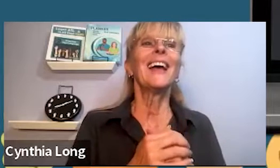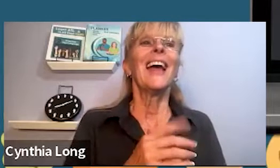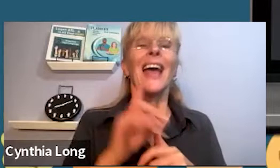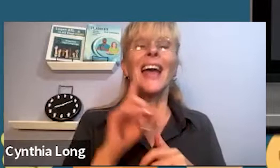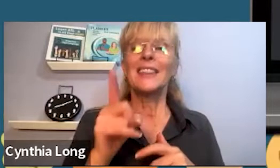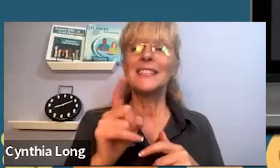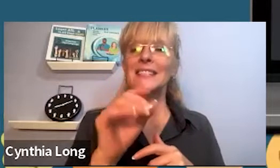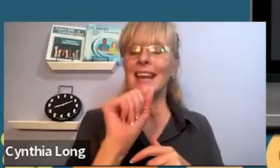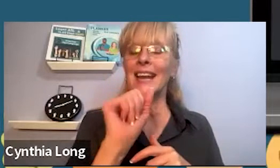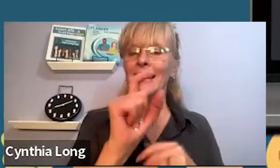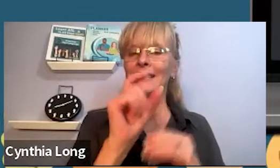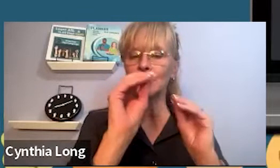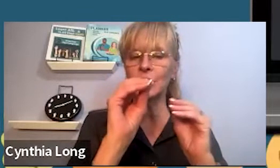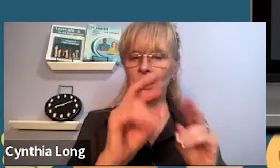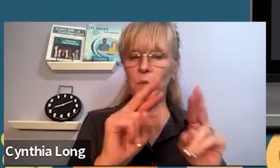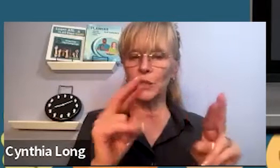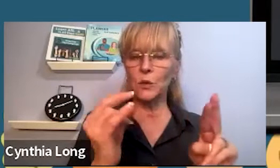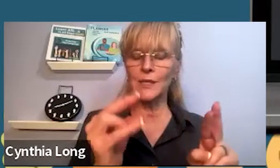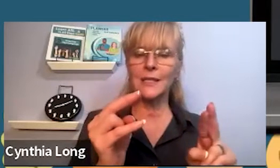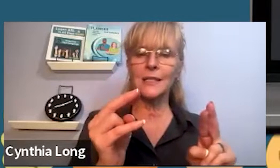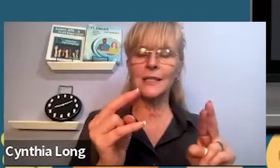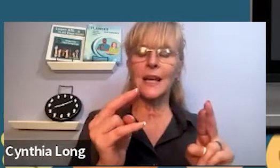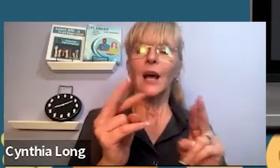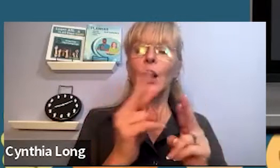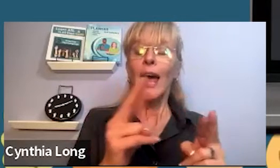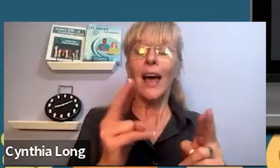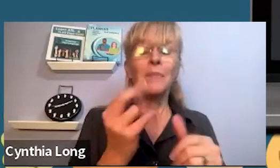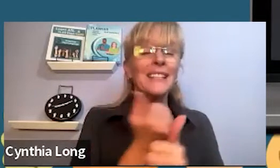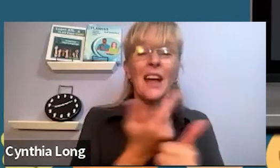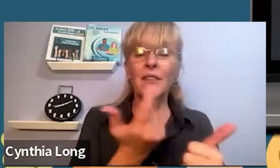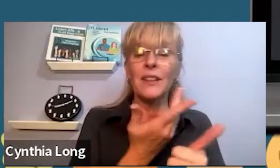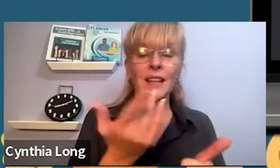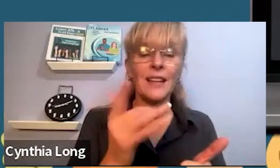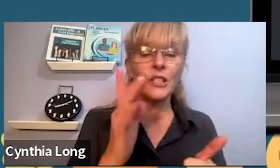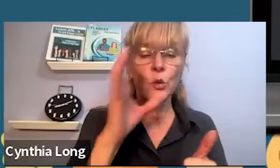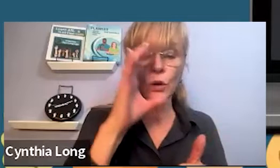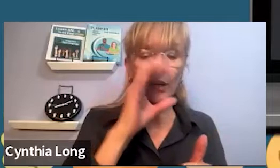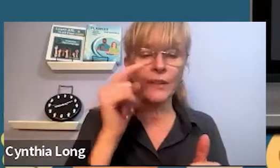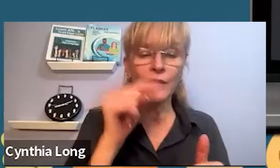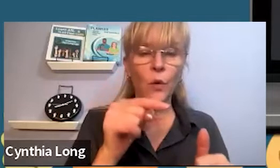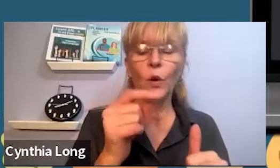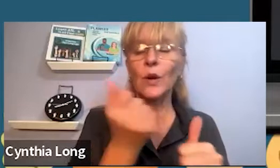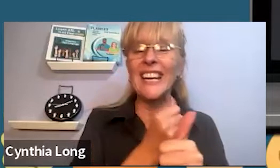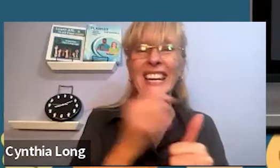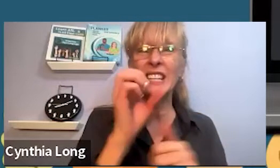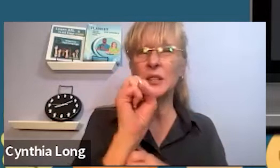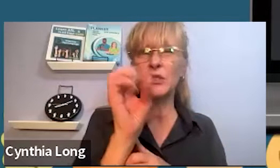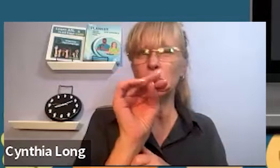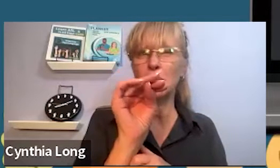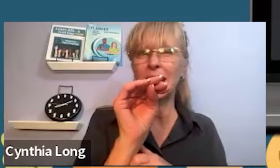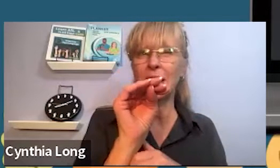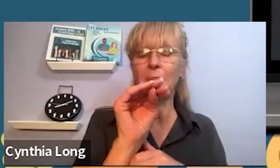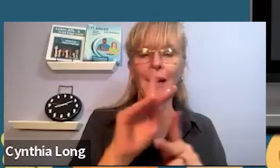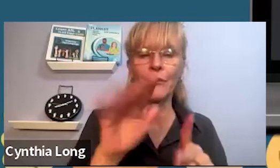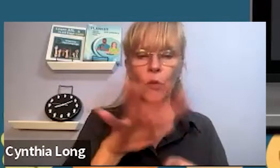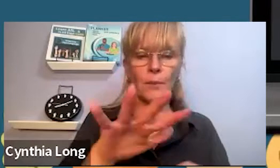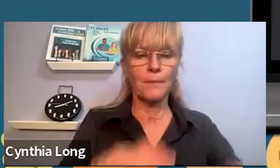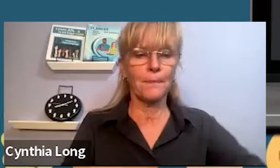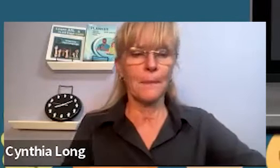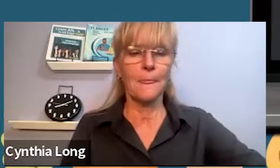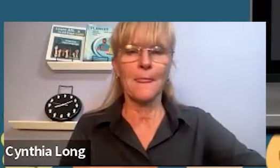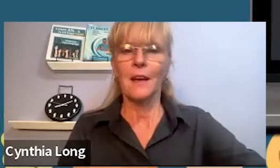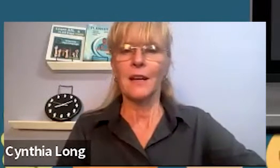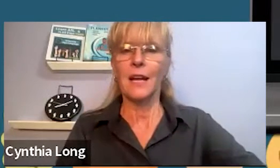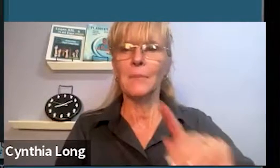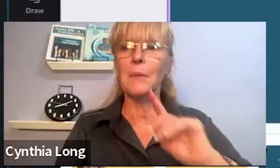Okay, and this is at ASL Teaching Resources, and that's everything that you are looking for on any social media